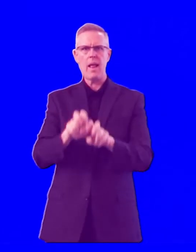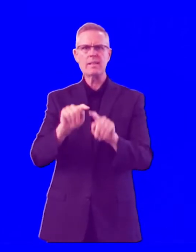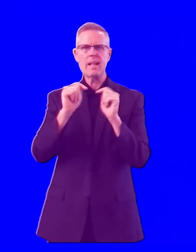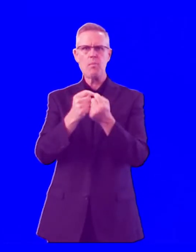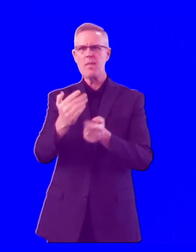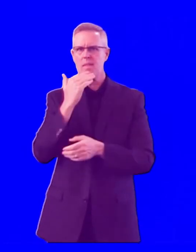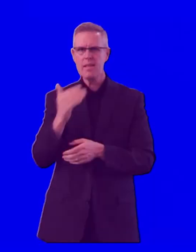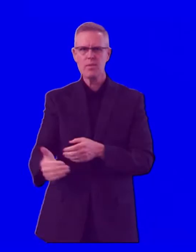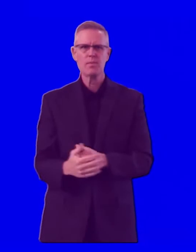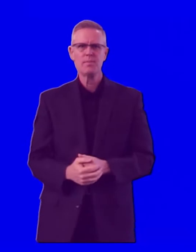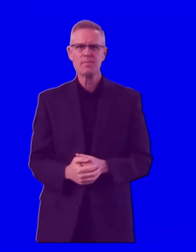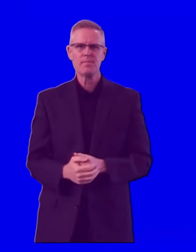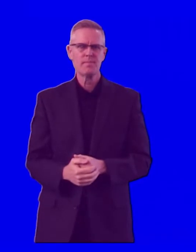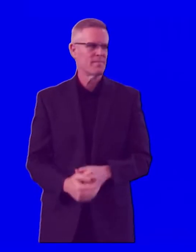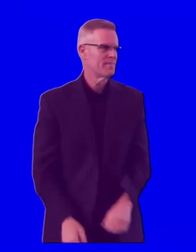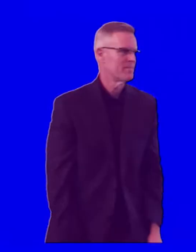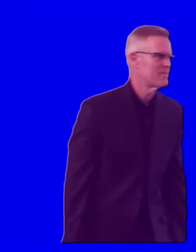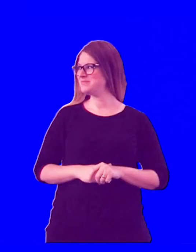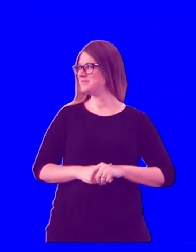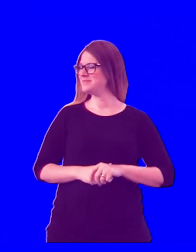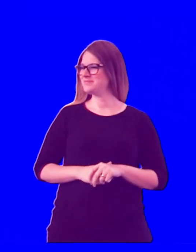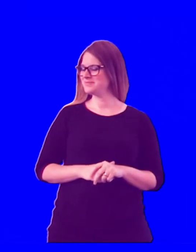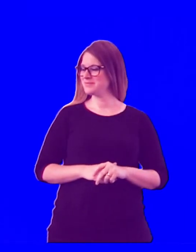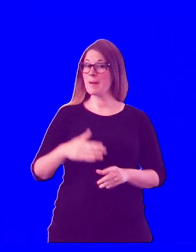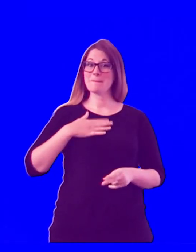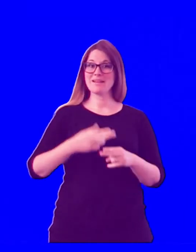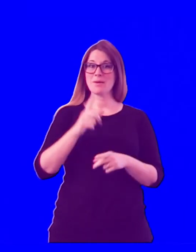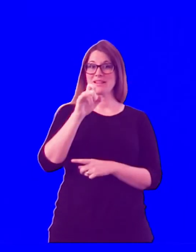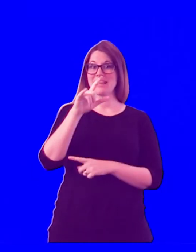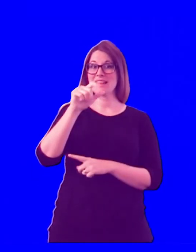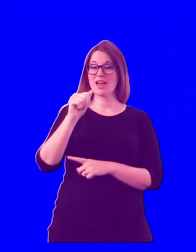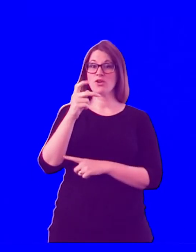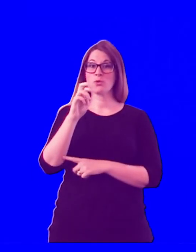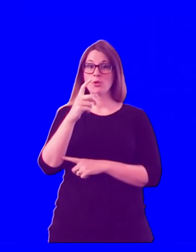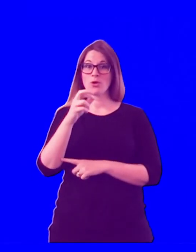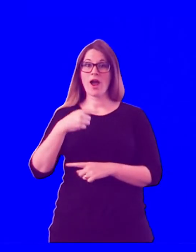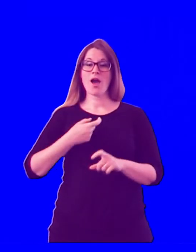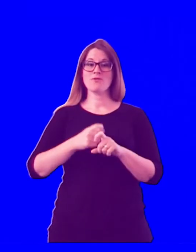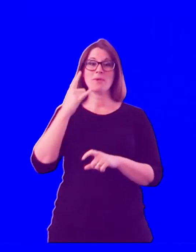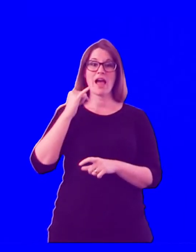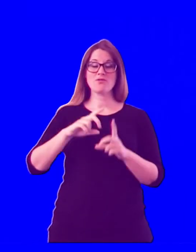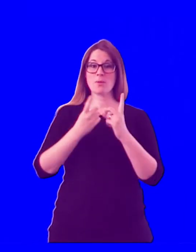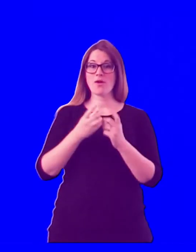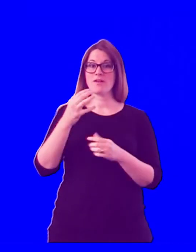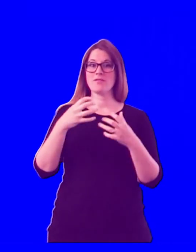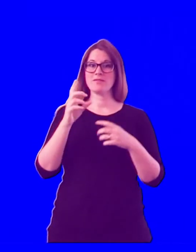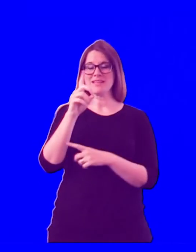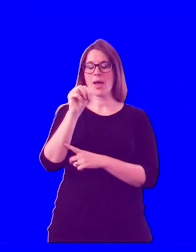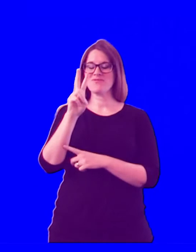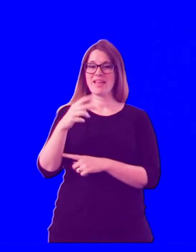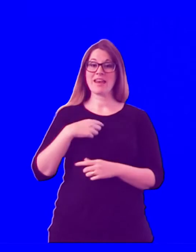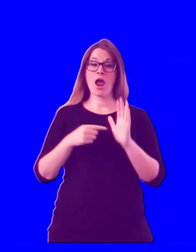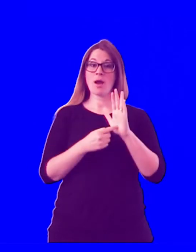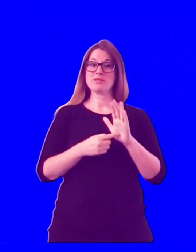you. Good morning, everyone. My name is Lila Kruger, and I'm from California Department of Motor Vehicles, and I represent